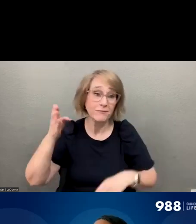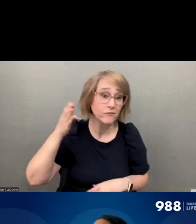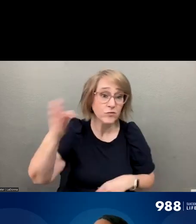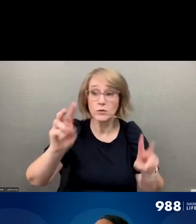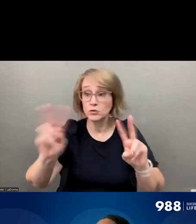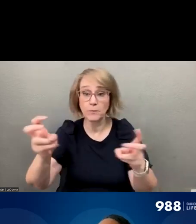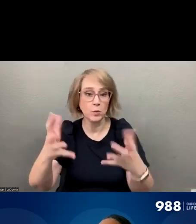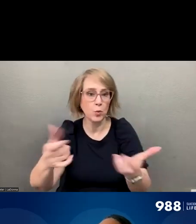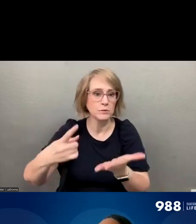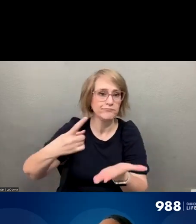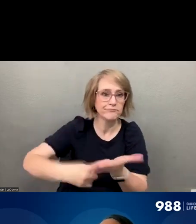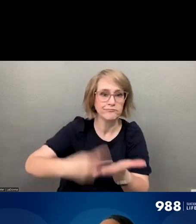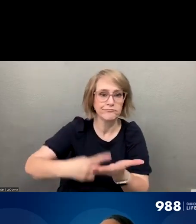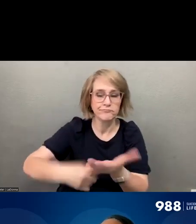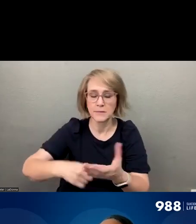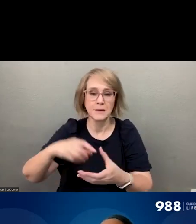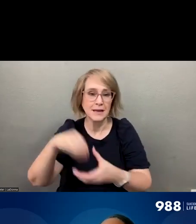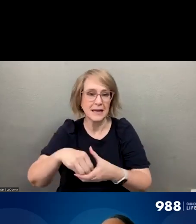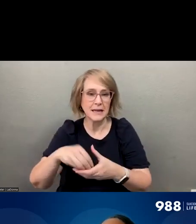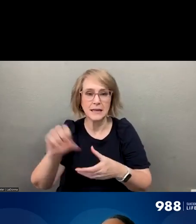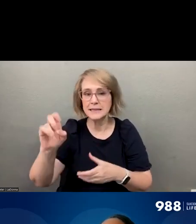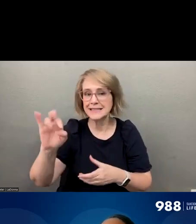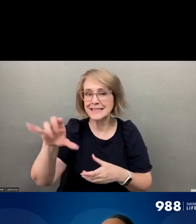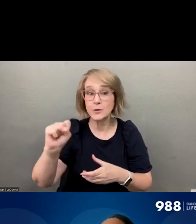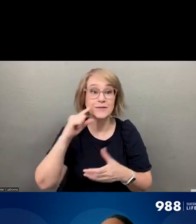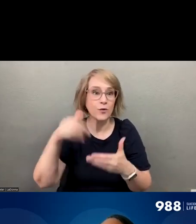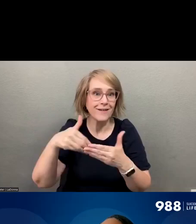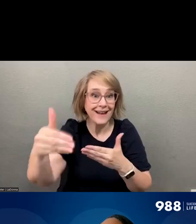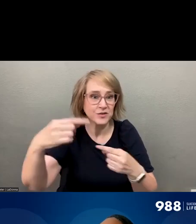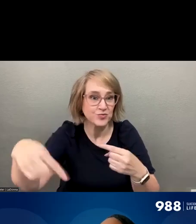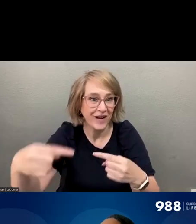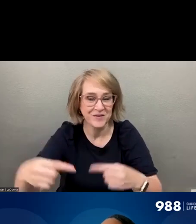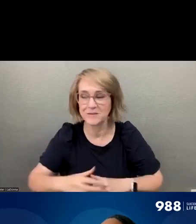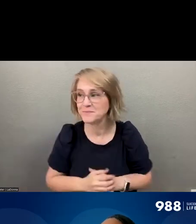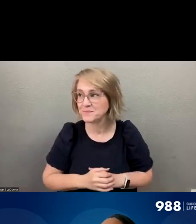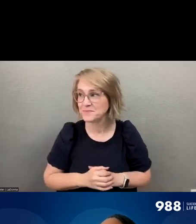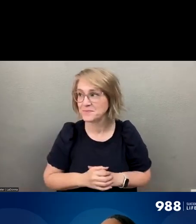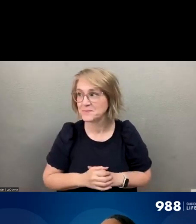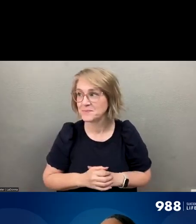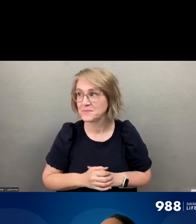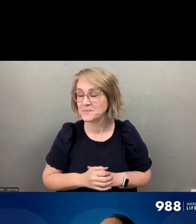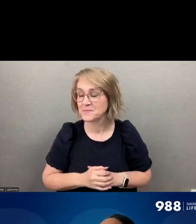that we can cover in that series for the next time. I will put the link